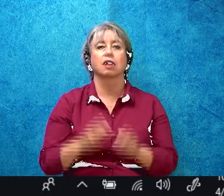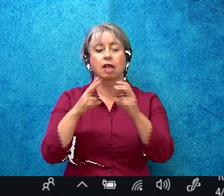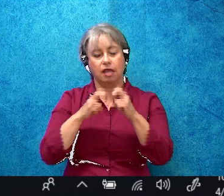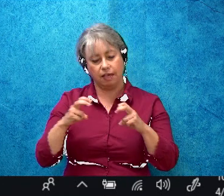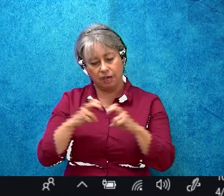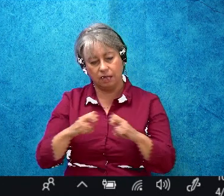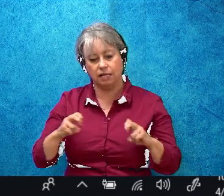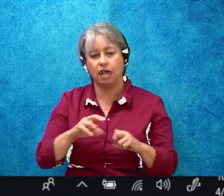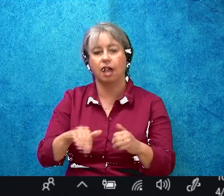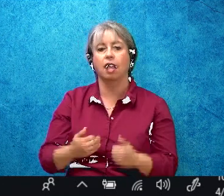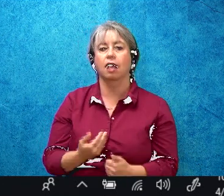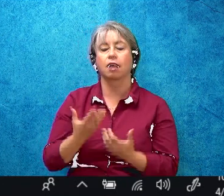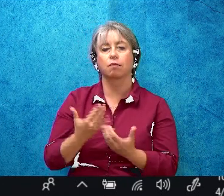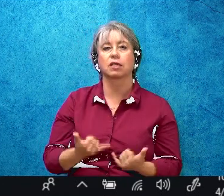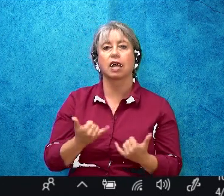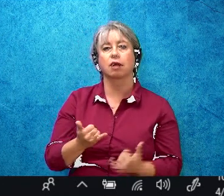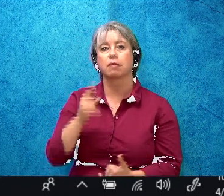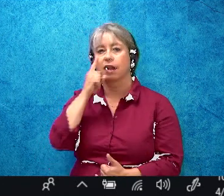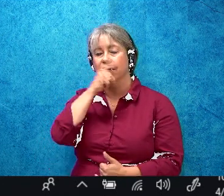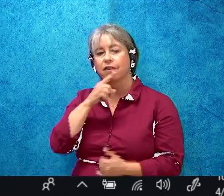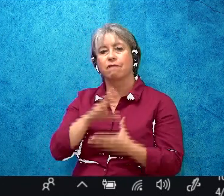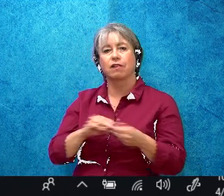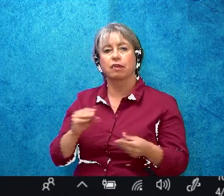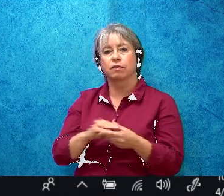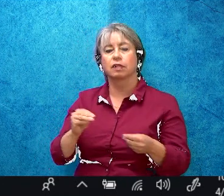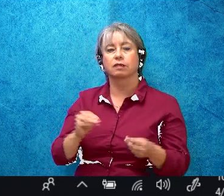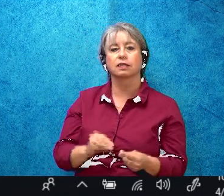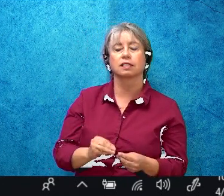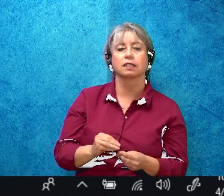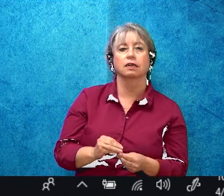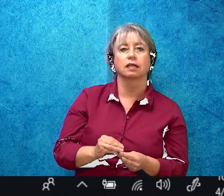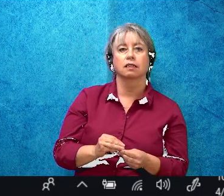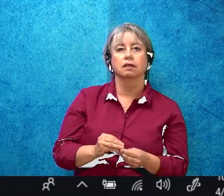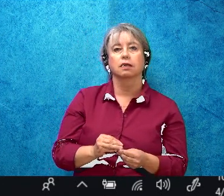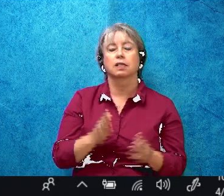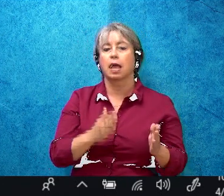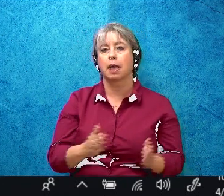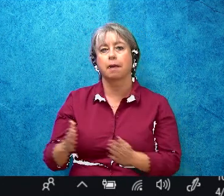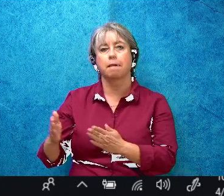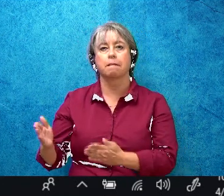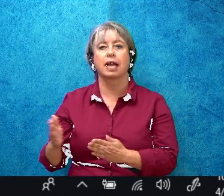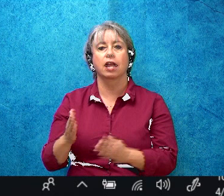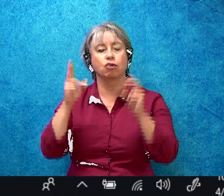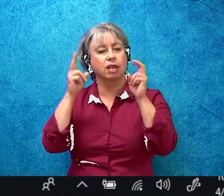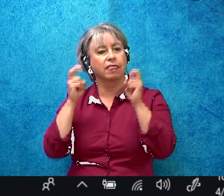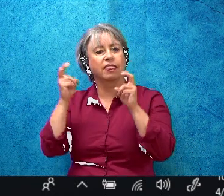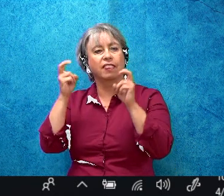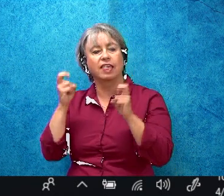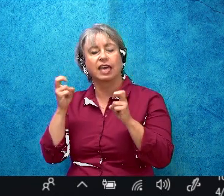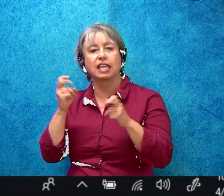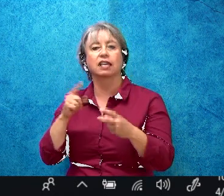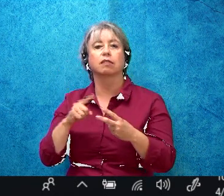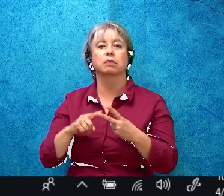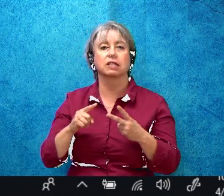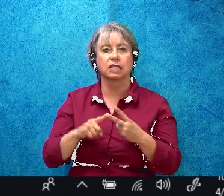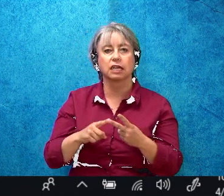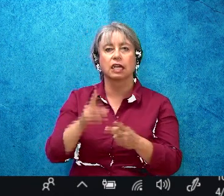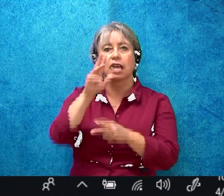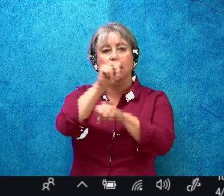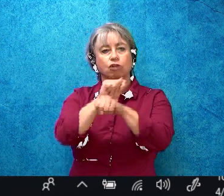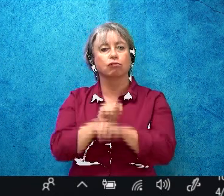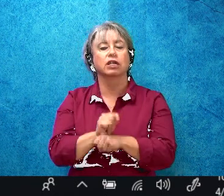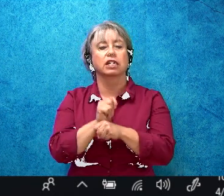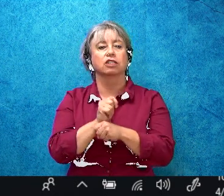work of fiction draws on themes, patterns of events, or character types from myths, traditional stories, or